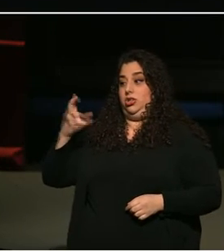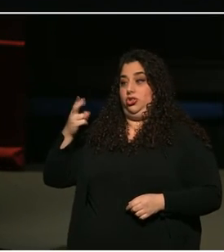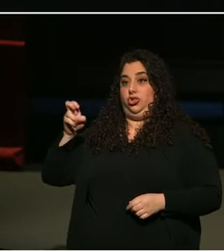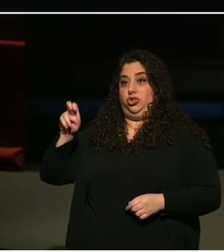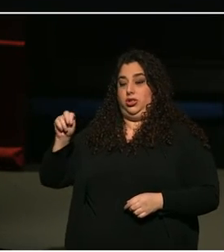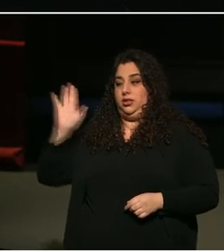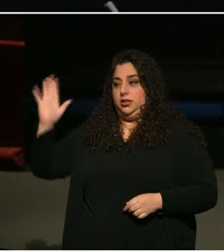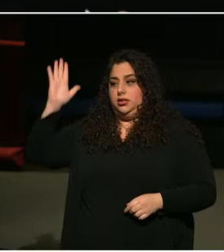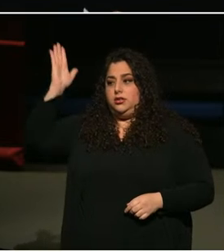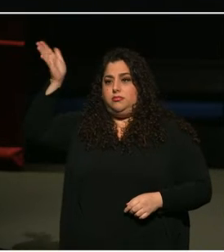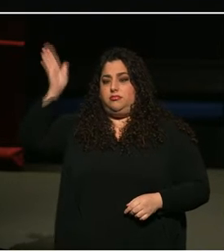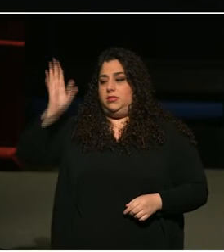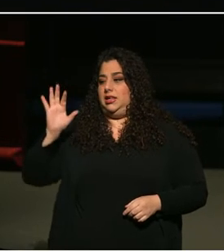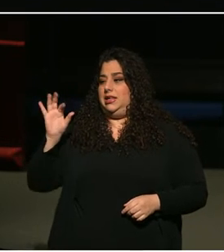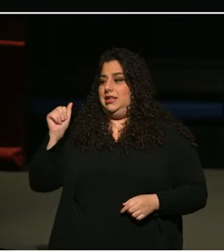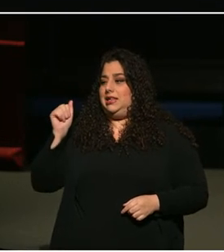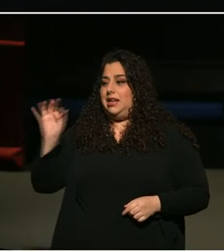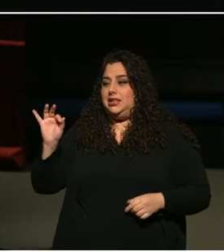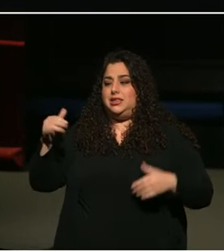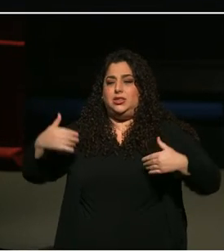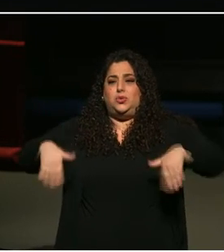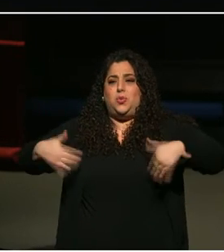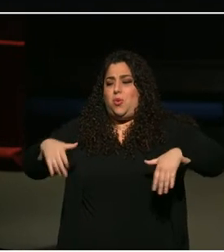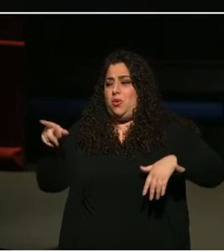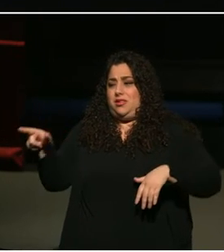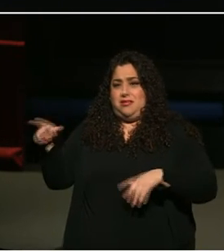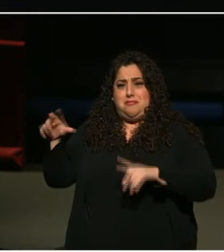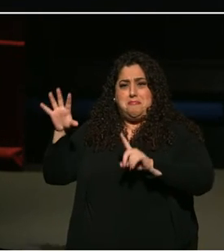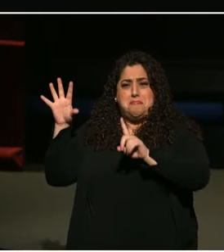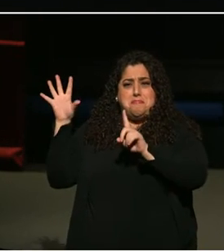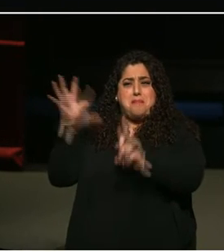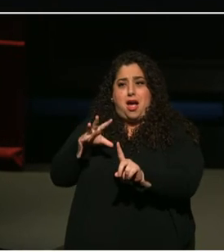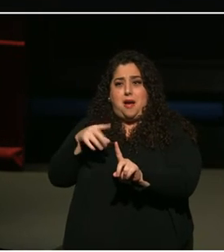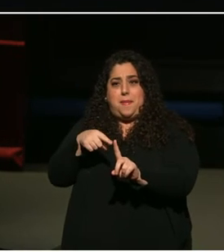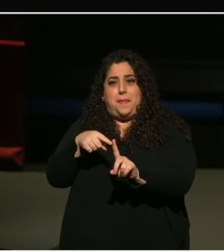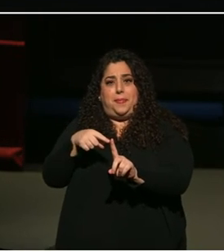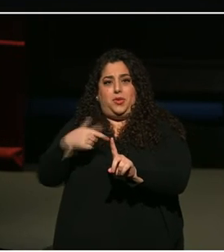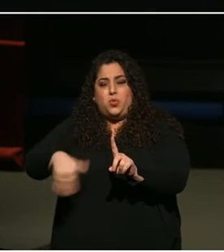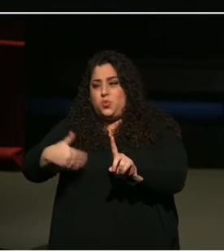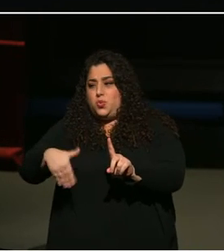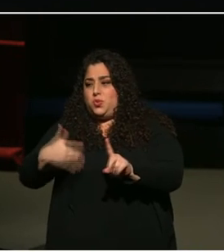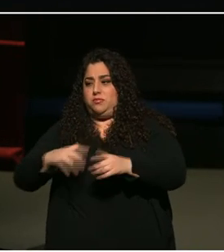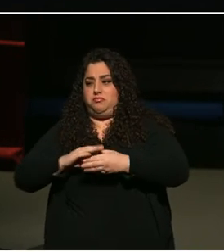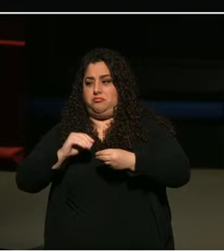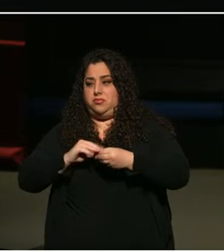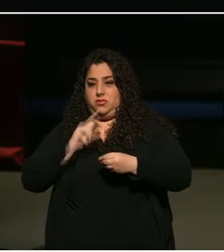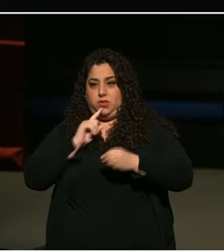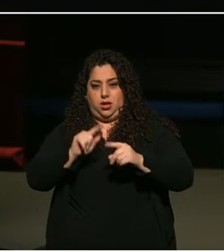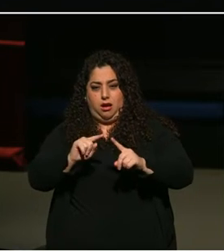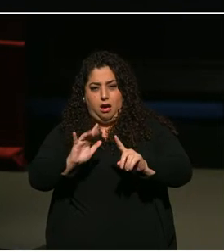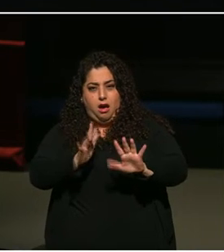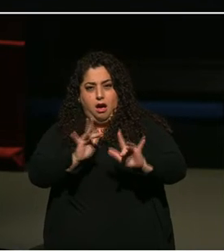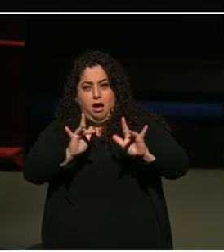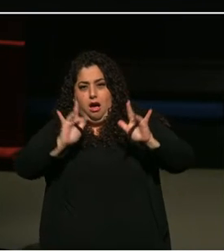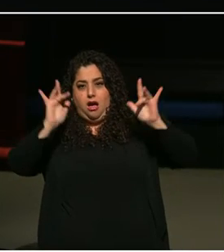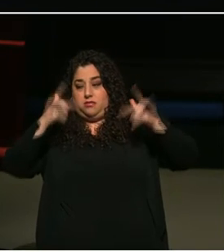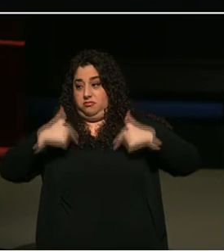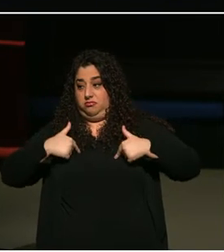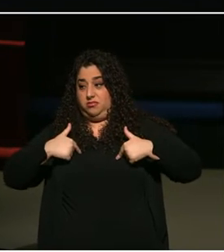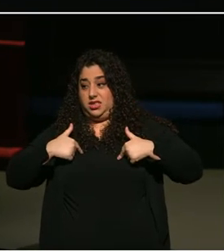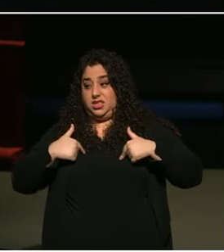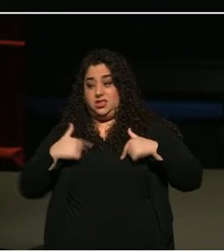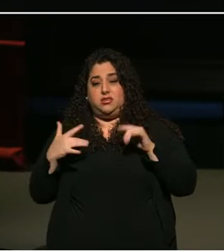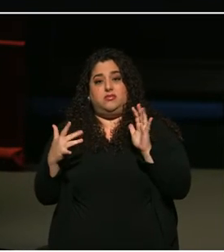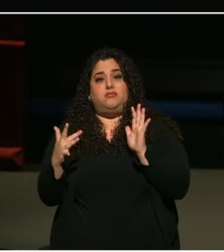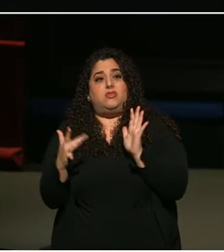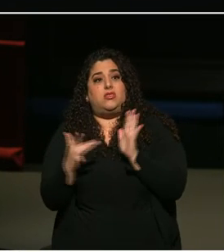all Native Americans. And I was a sophomore in high school, and when